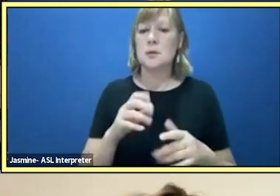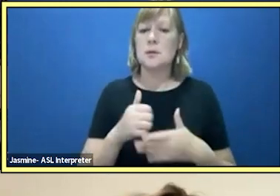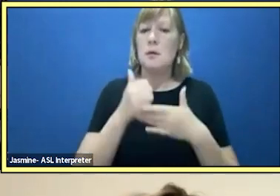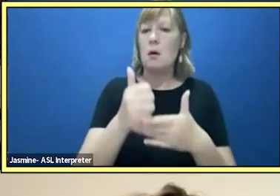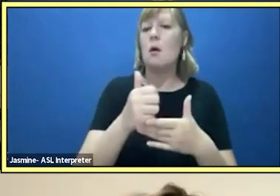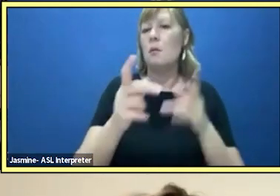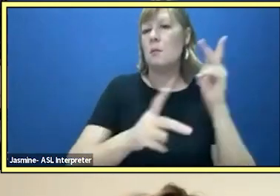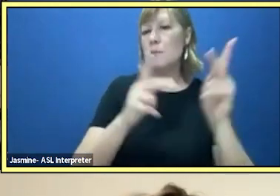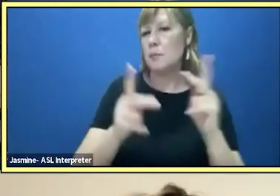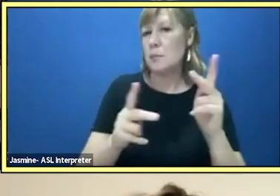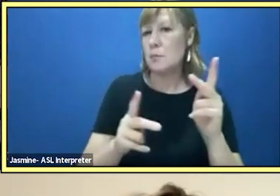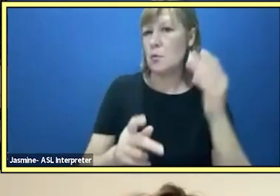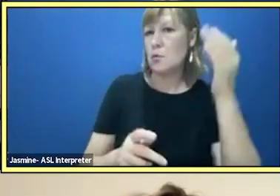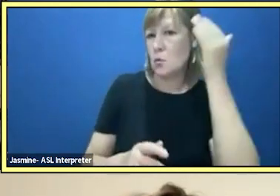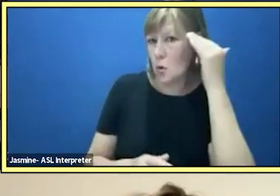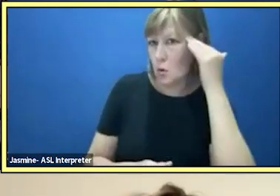to